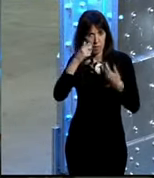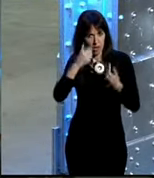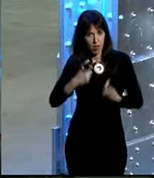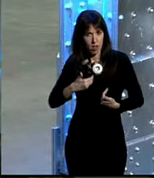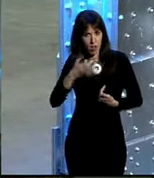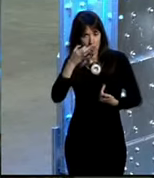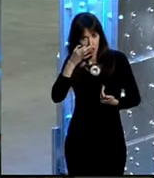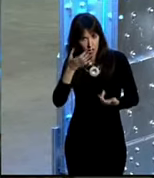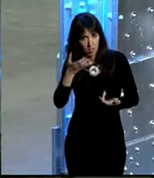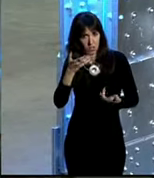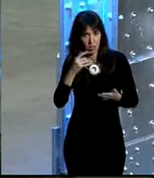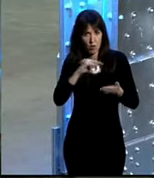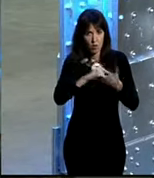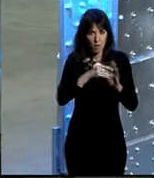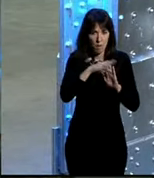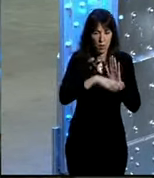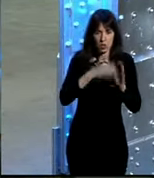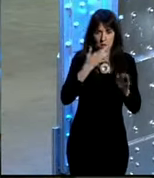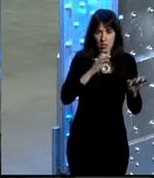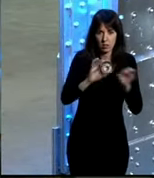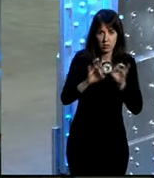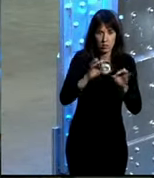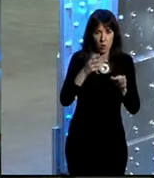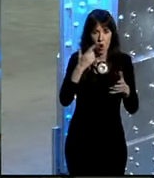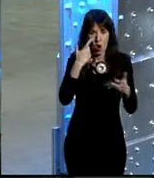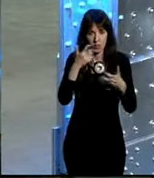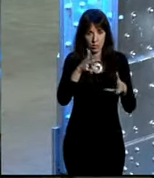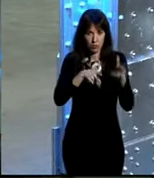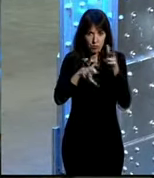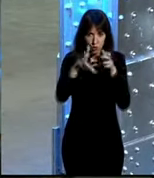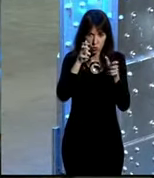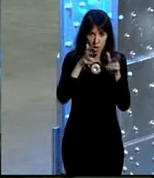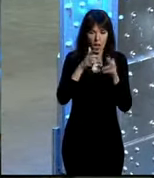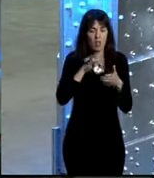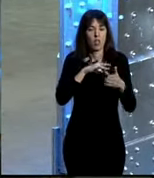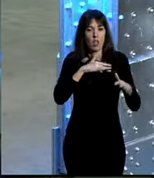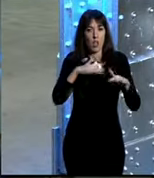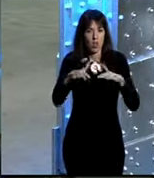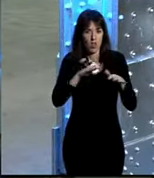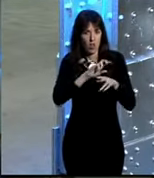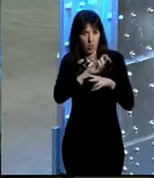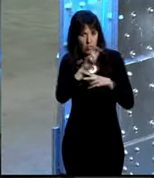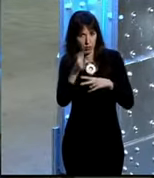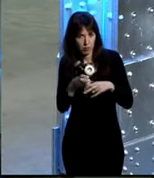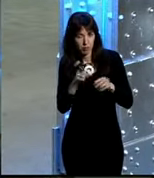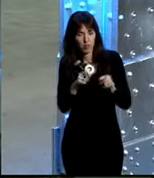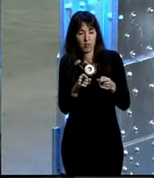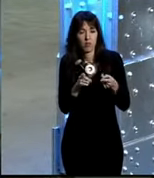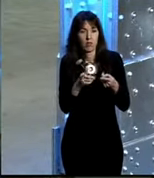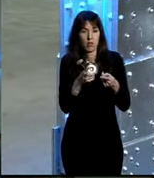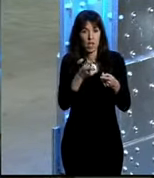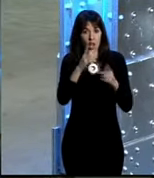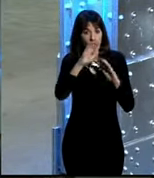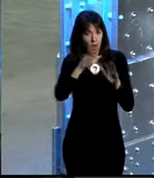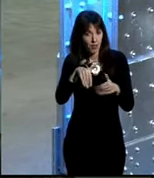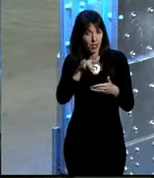projects are based on physical experiences, such as theater, plays, and